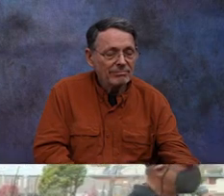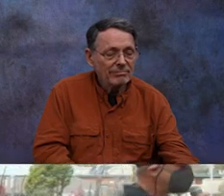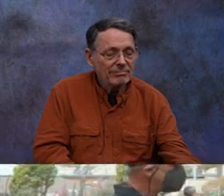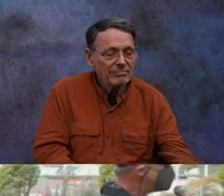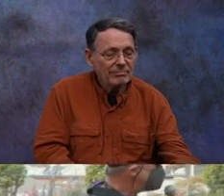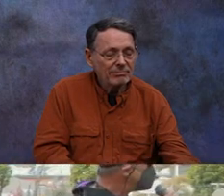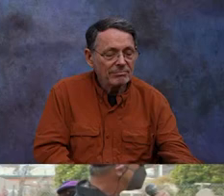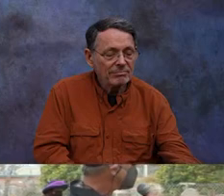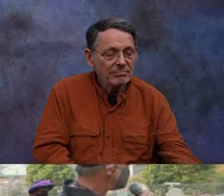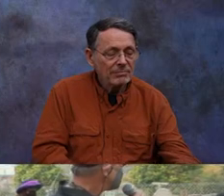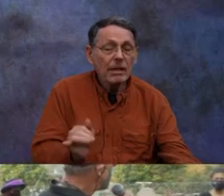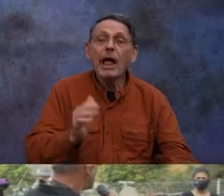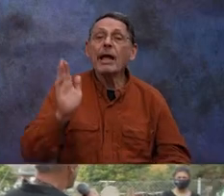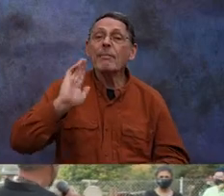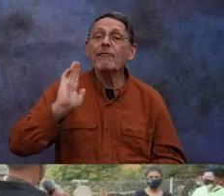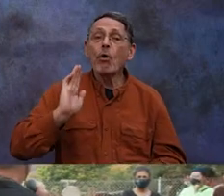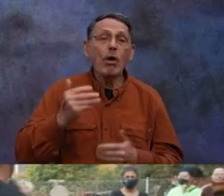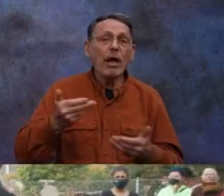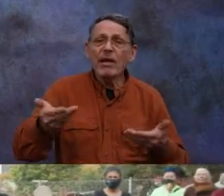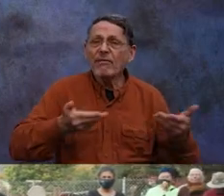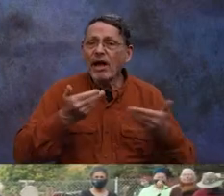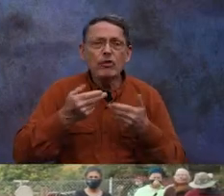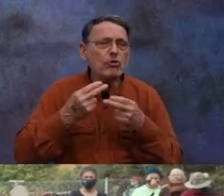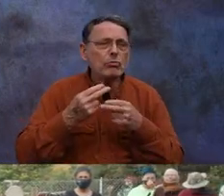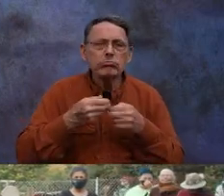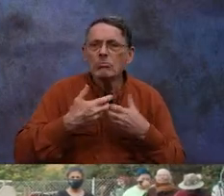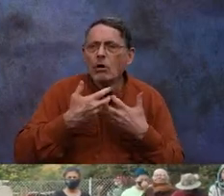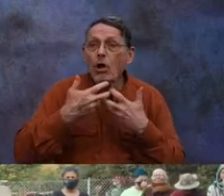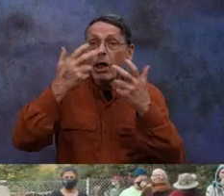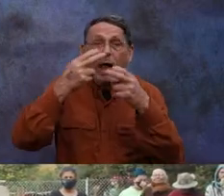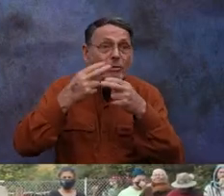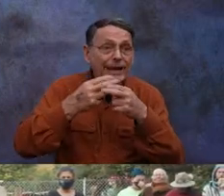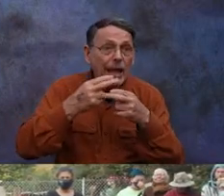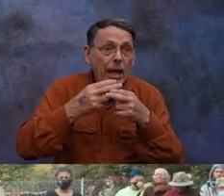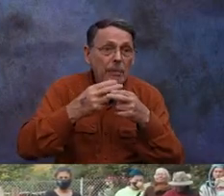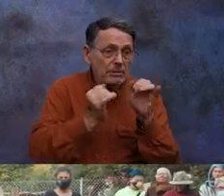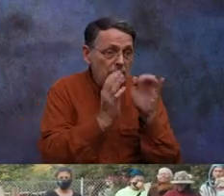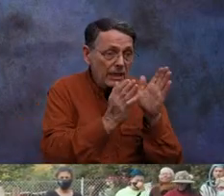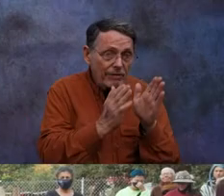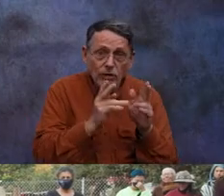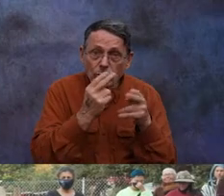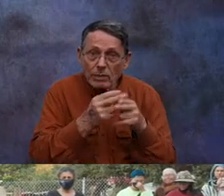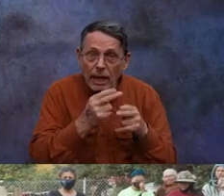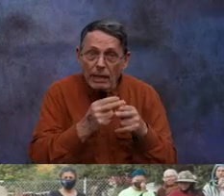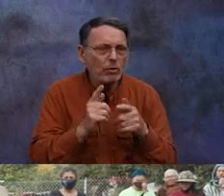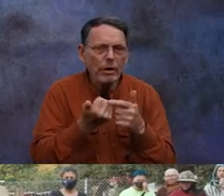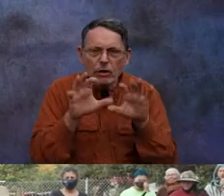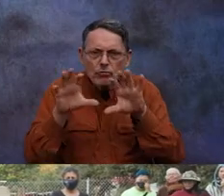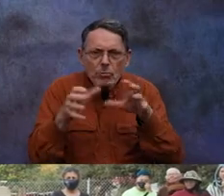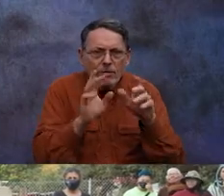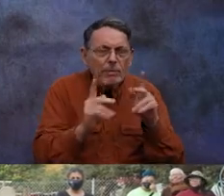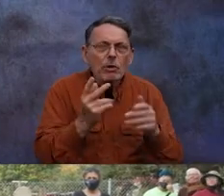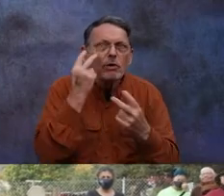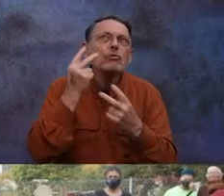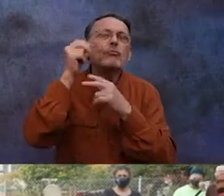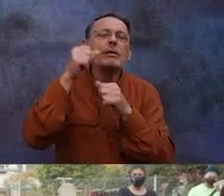And as we did before, I invite you again to call out names, classes of people you want to remember. Let's